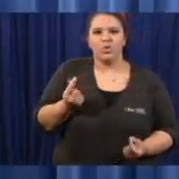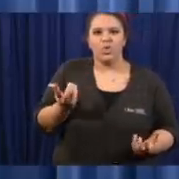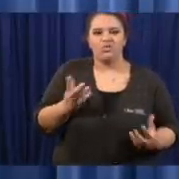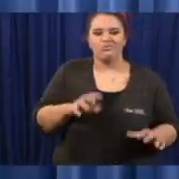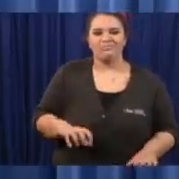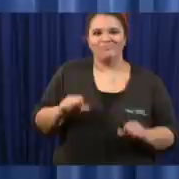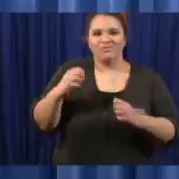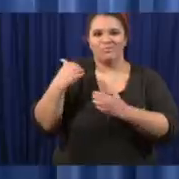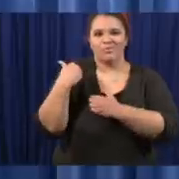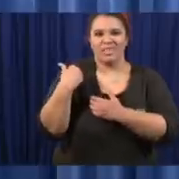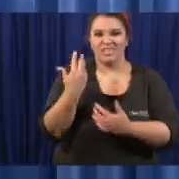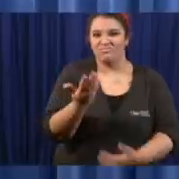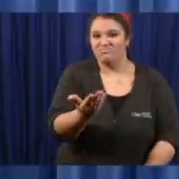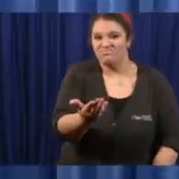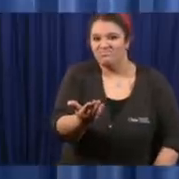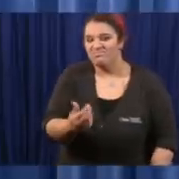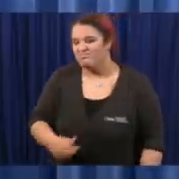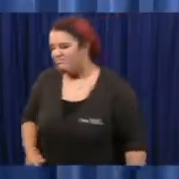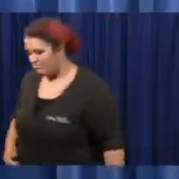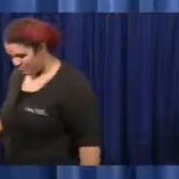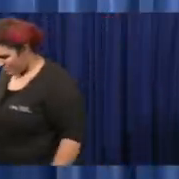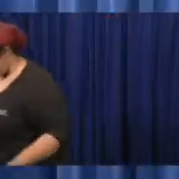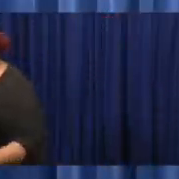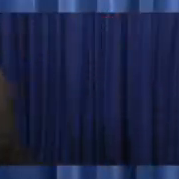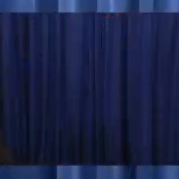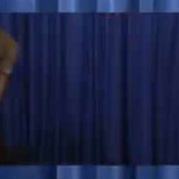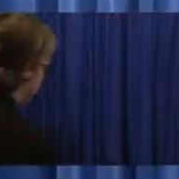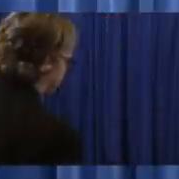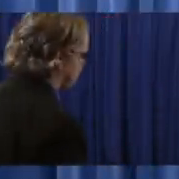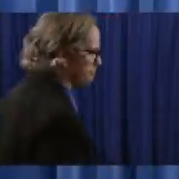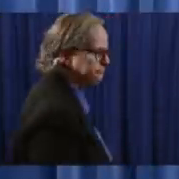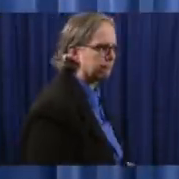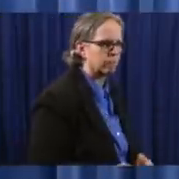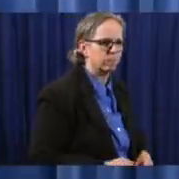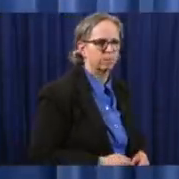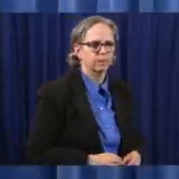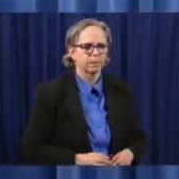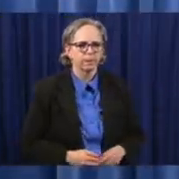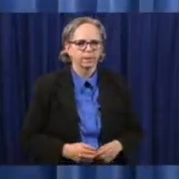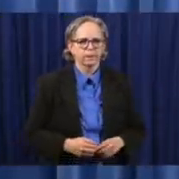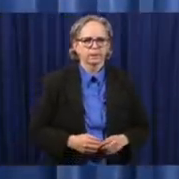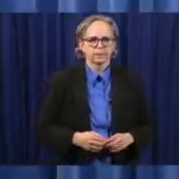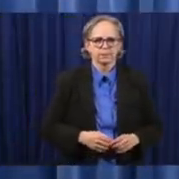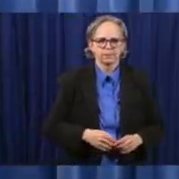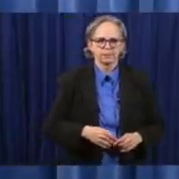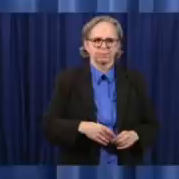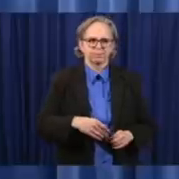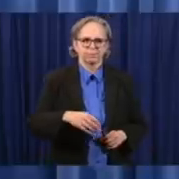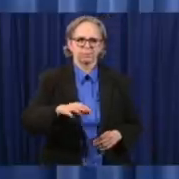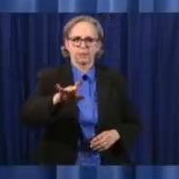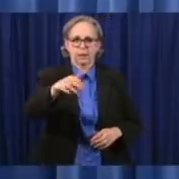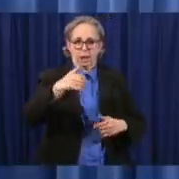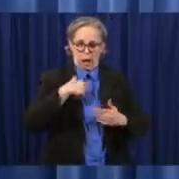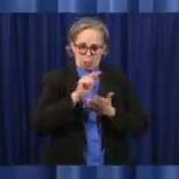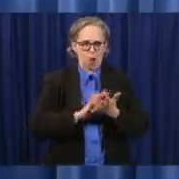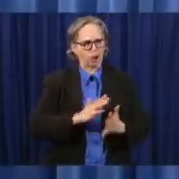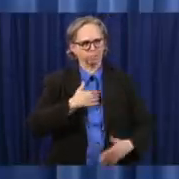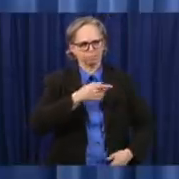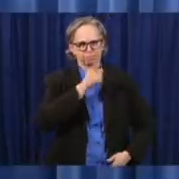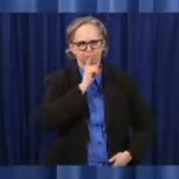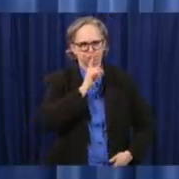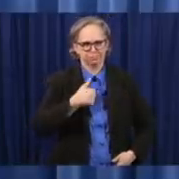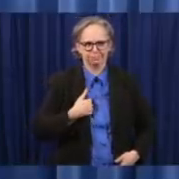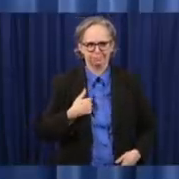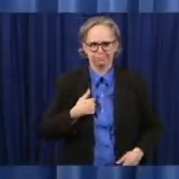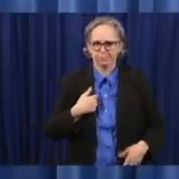so I don't have a comment about that. That would be people should obviously talk to their own lawyer